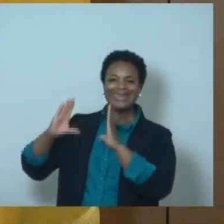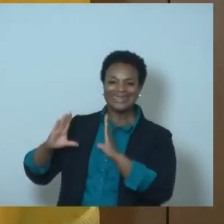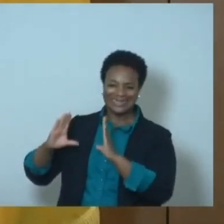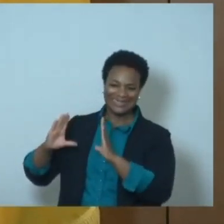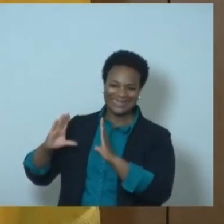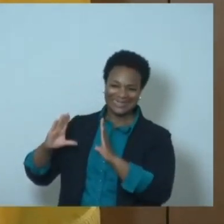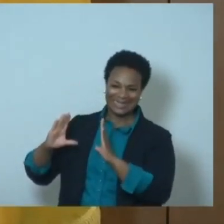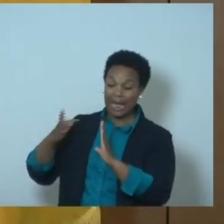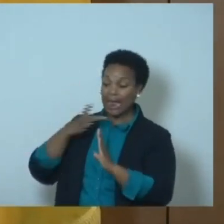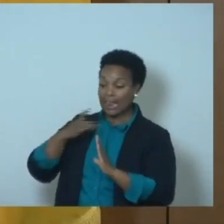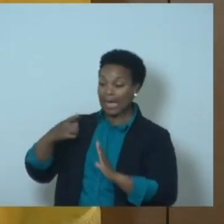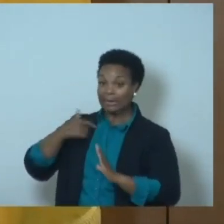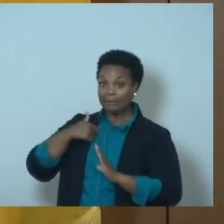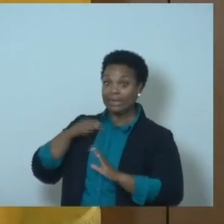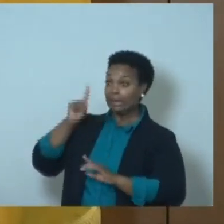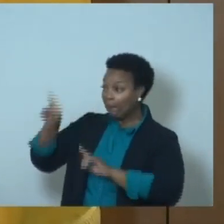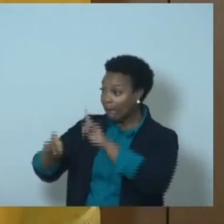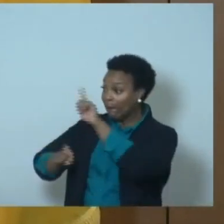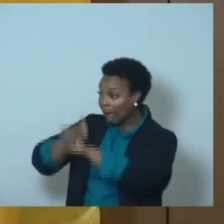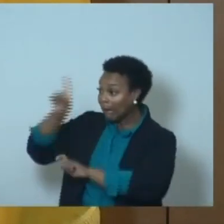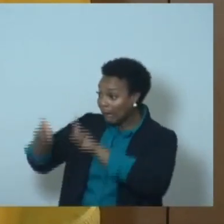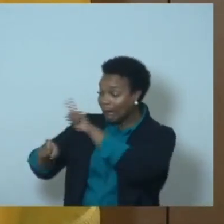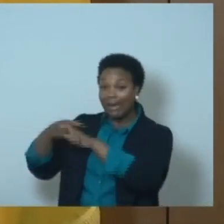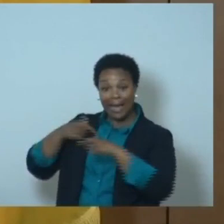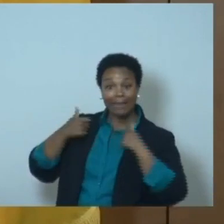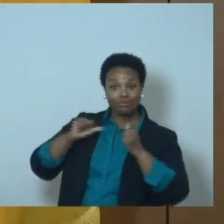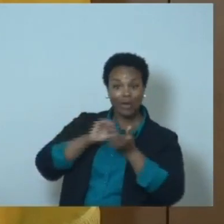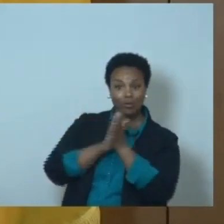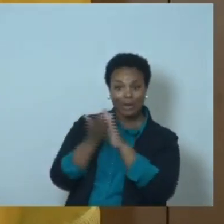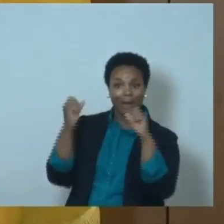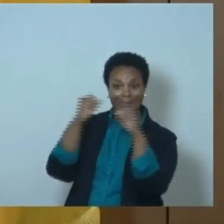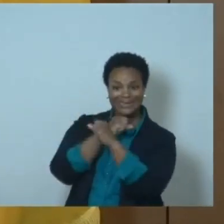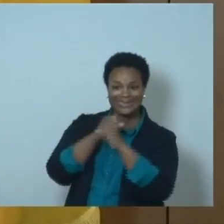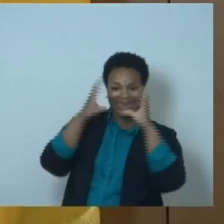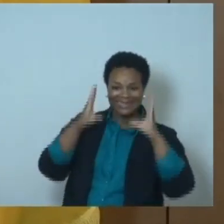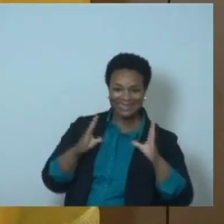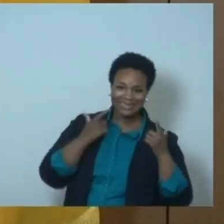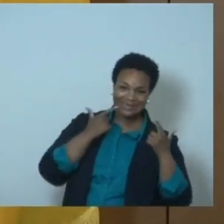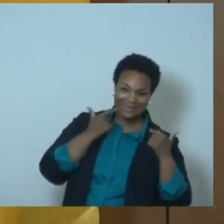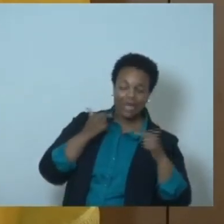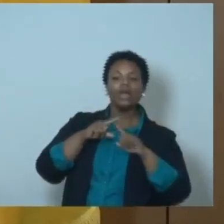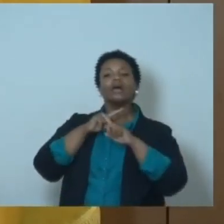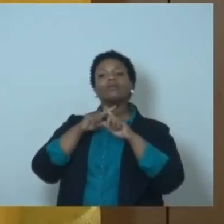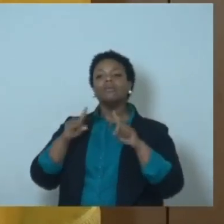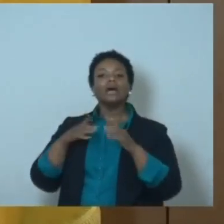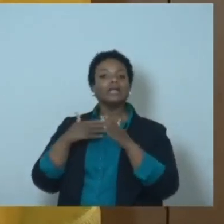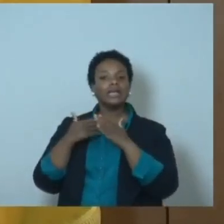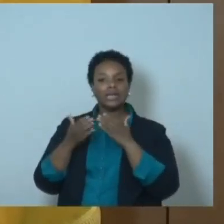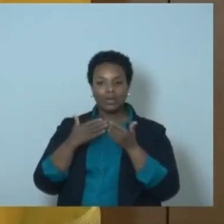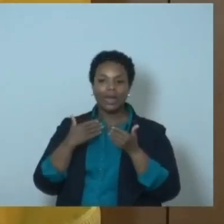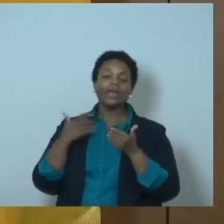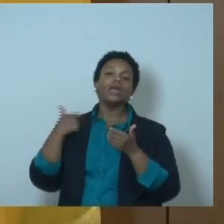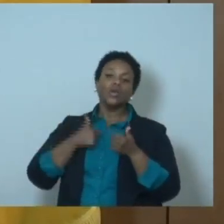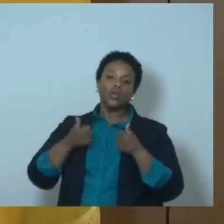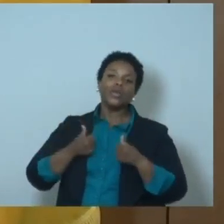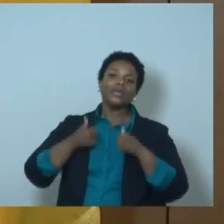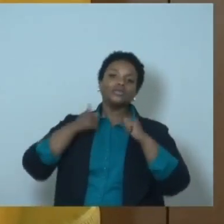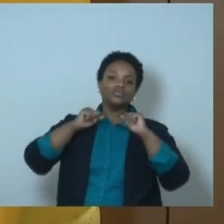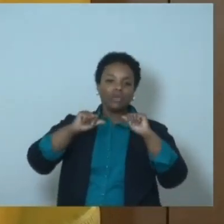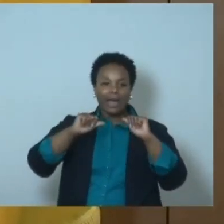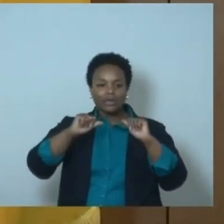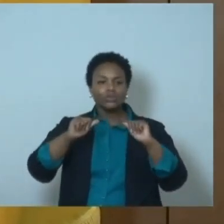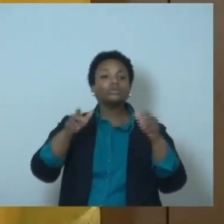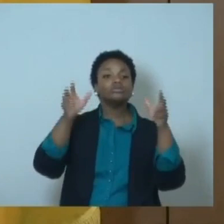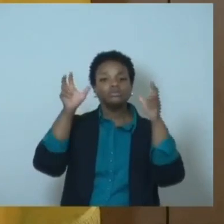data and working to be a statistician. But we do have the ability to do any number of things and try to do that in response to what the public